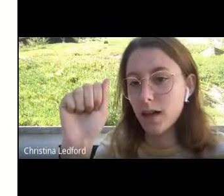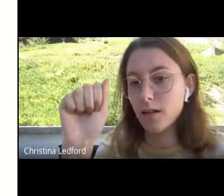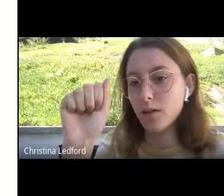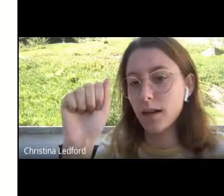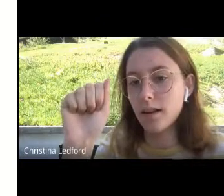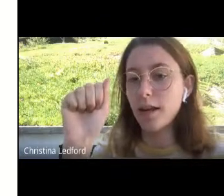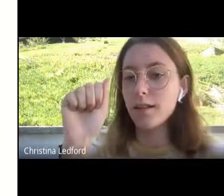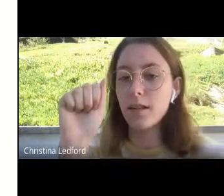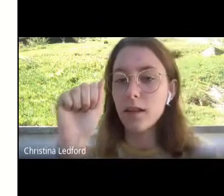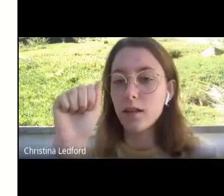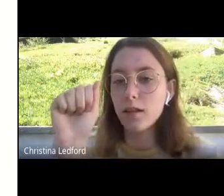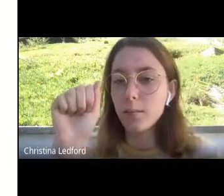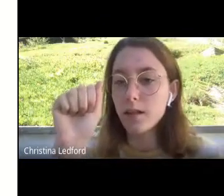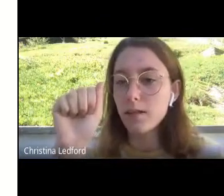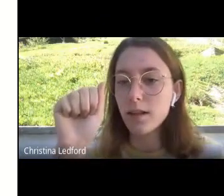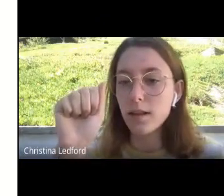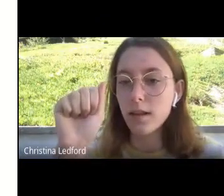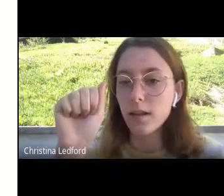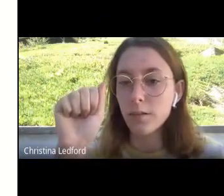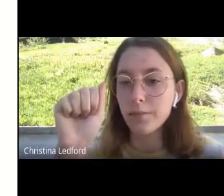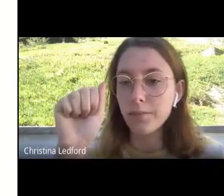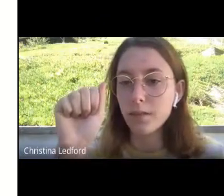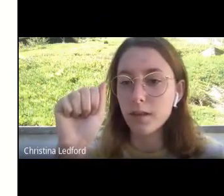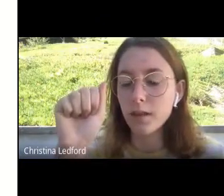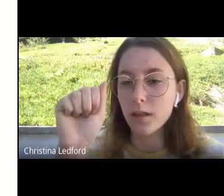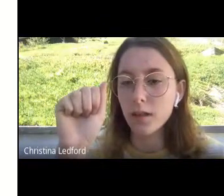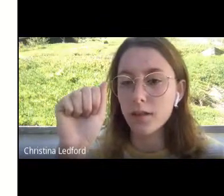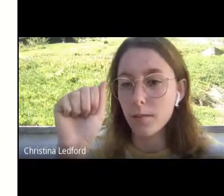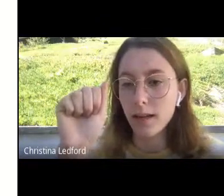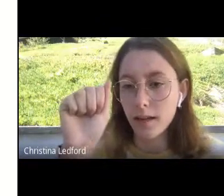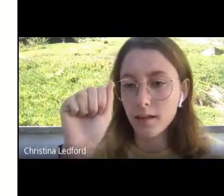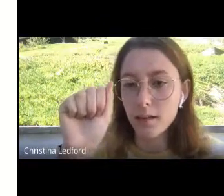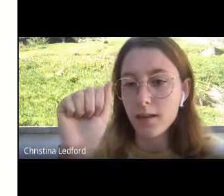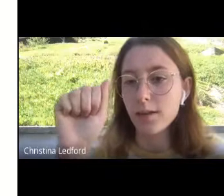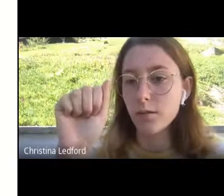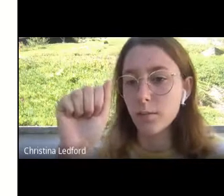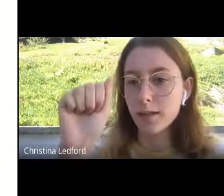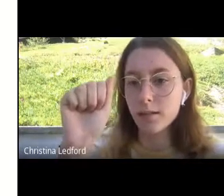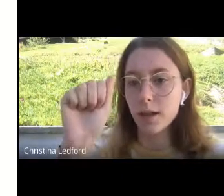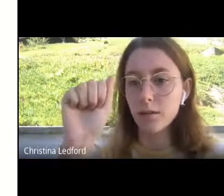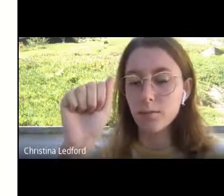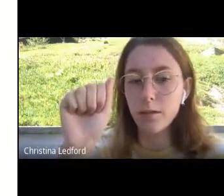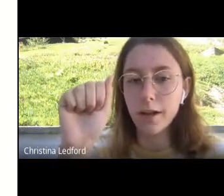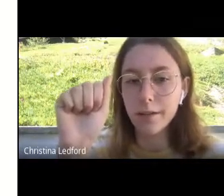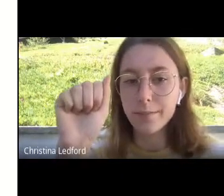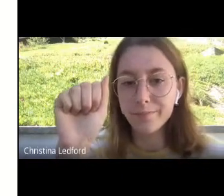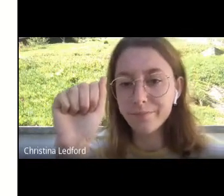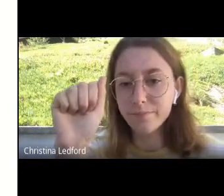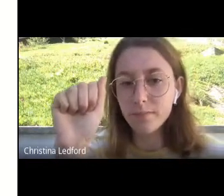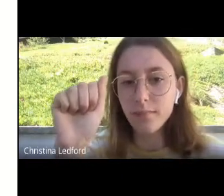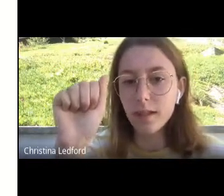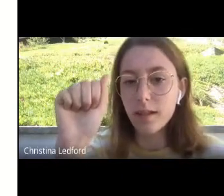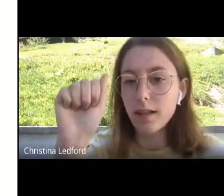the side of your hand, and you're going to be using your dominant hand. So for me, it's my right